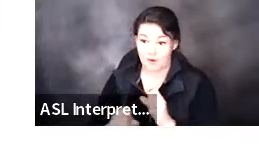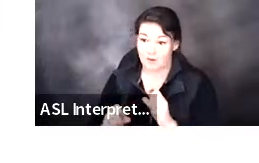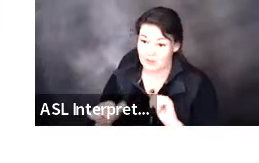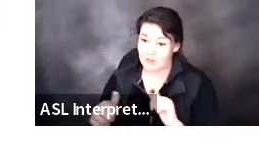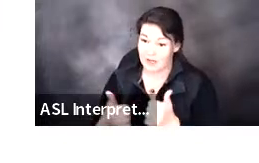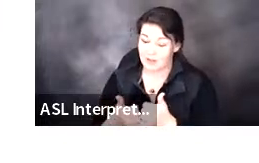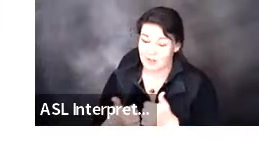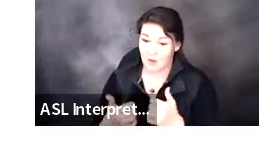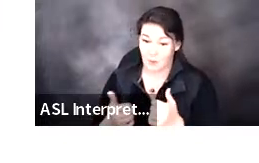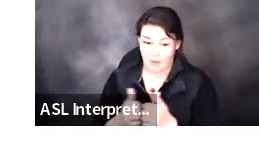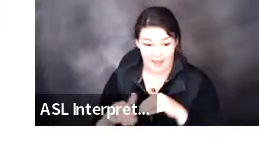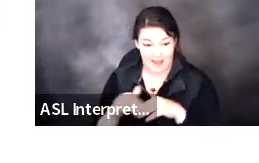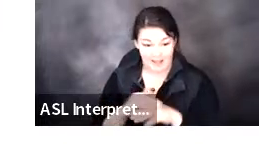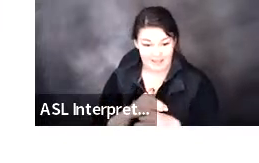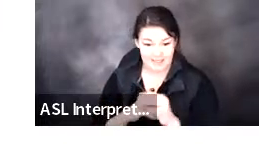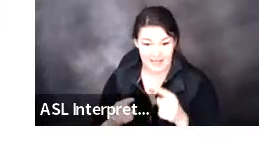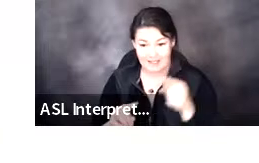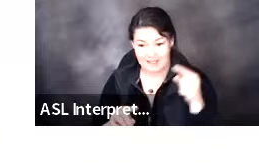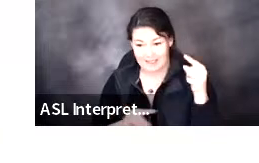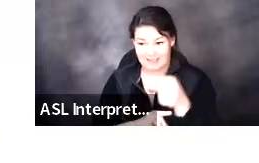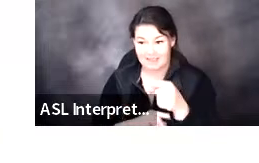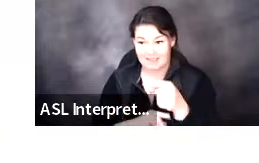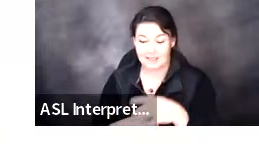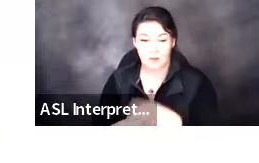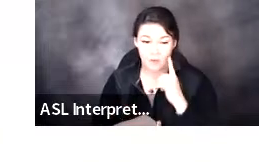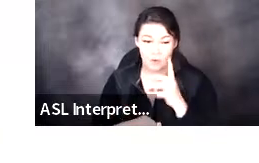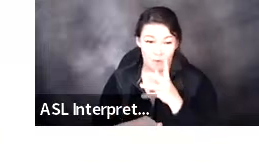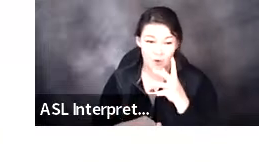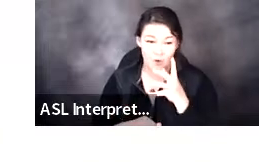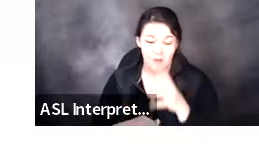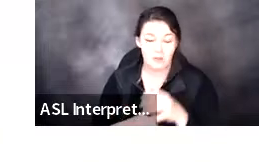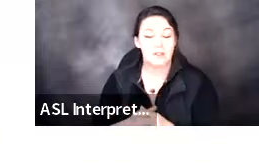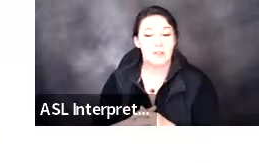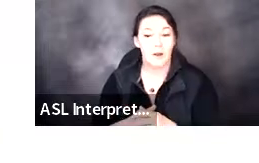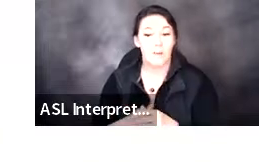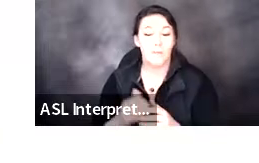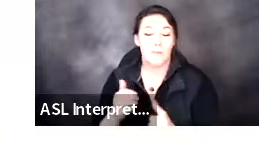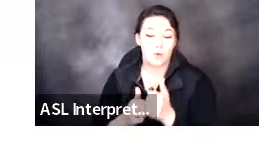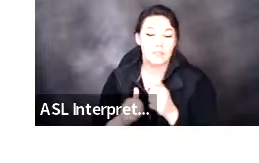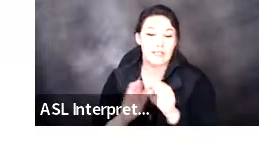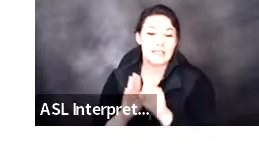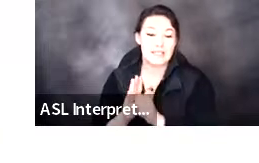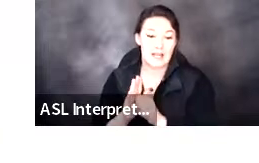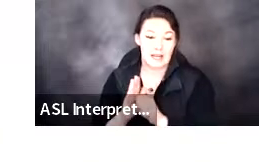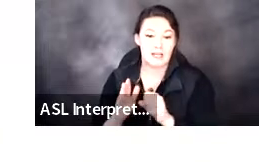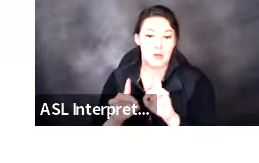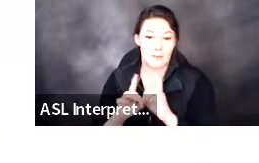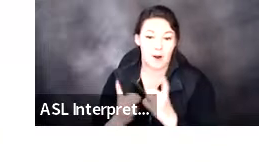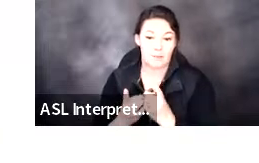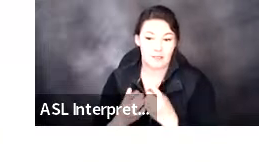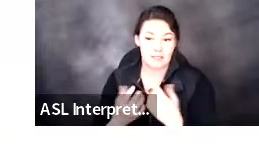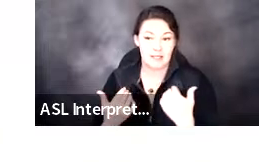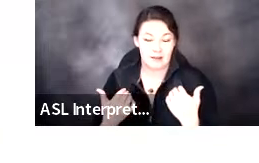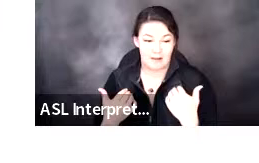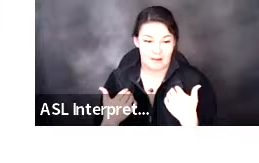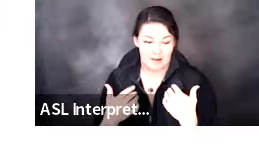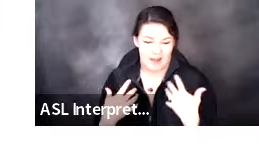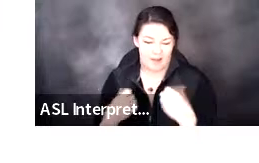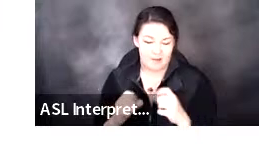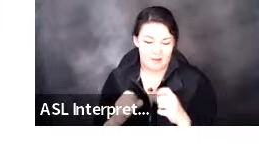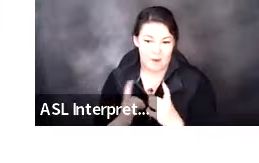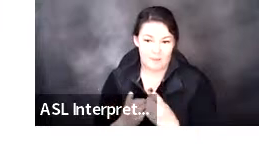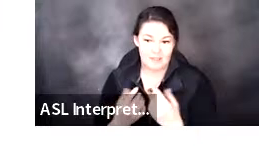with distance, but most state health departments, they're Early Hearing Detection Intervention Program, their